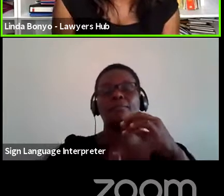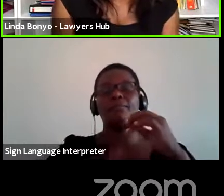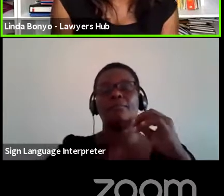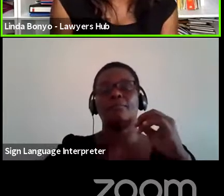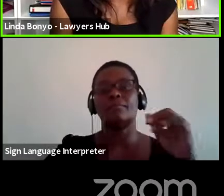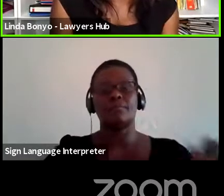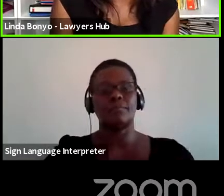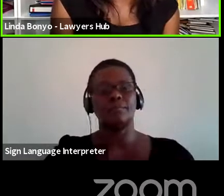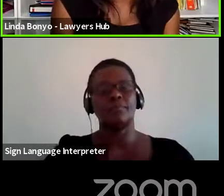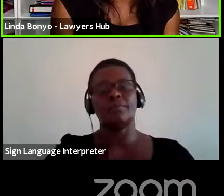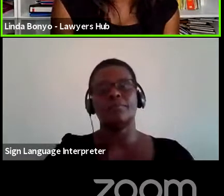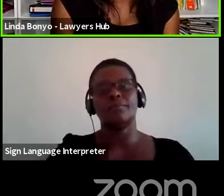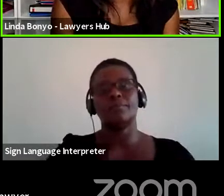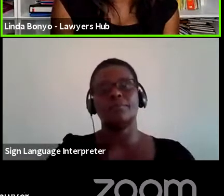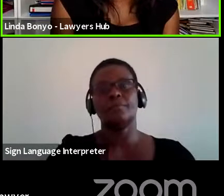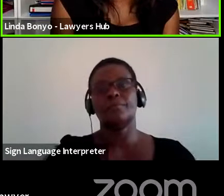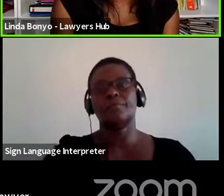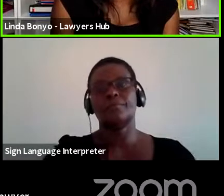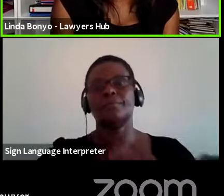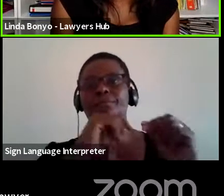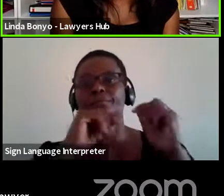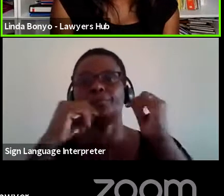4 things maybe that the lawyers have